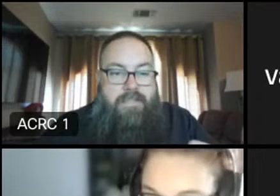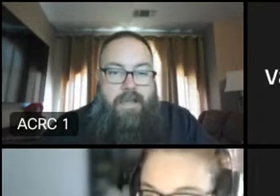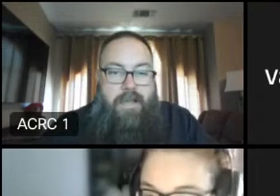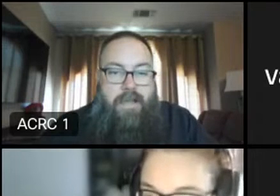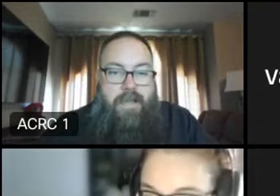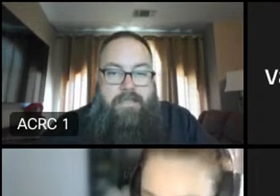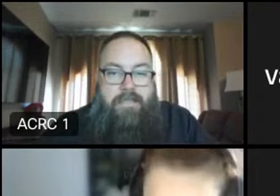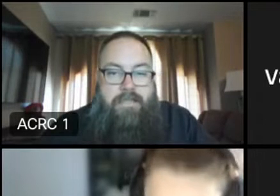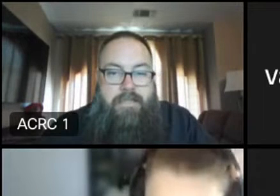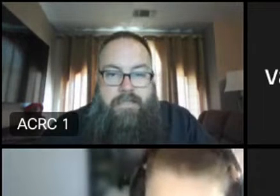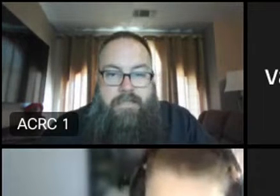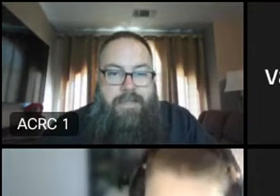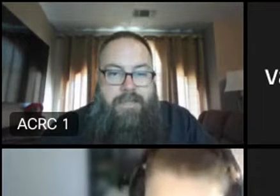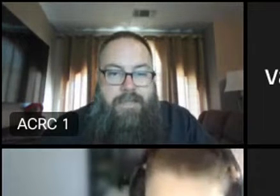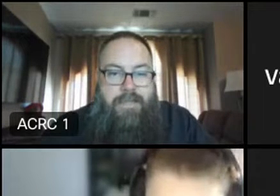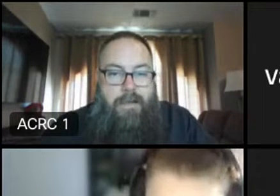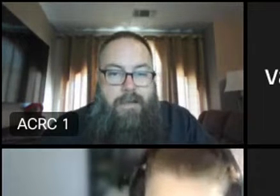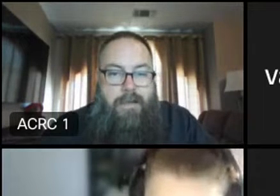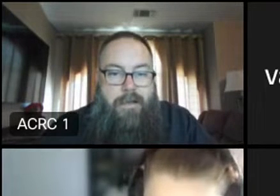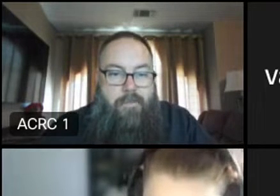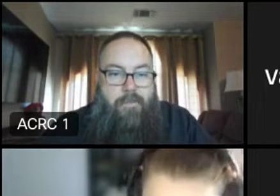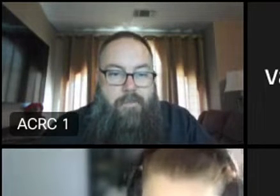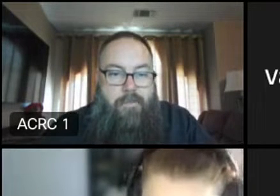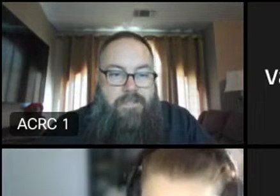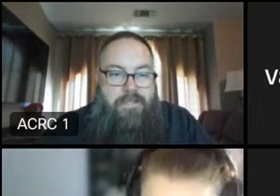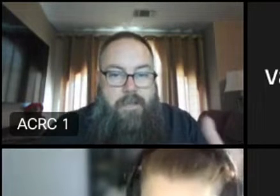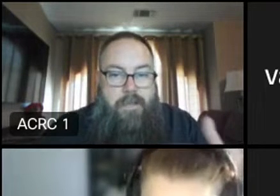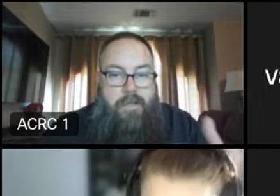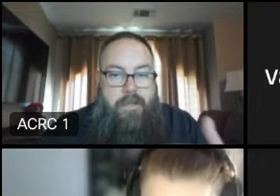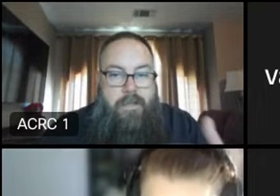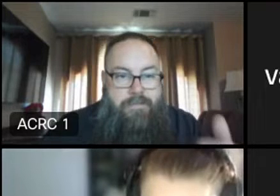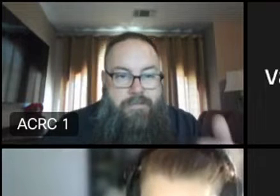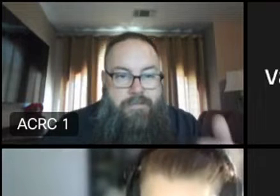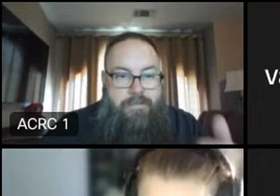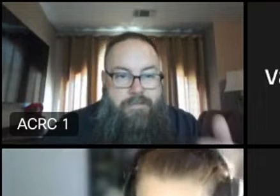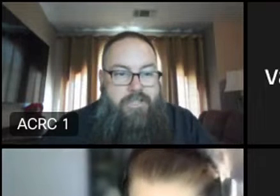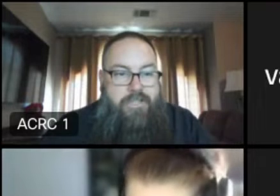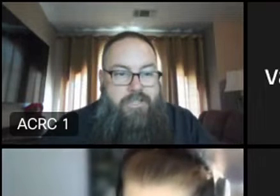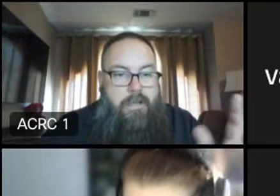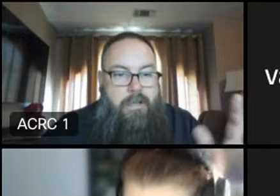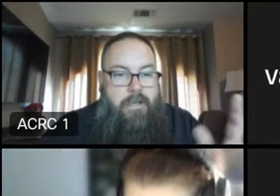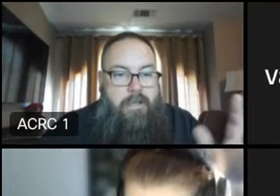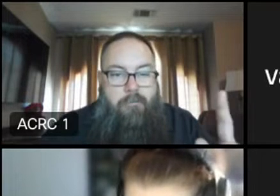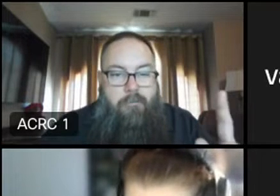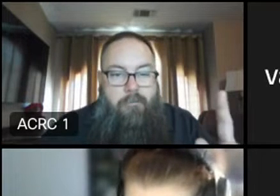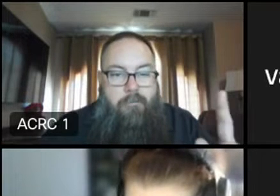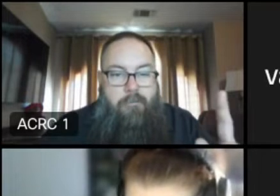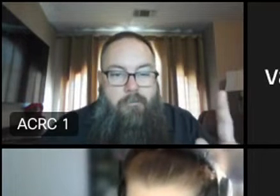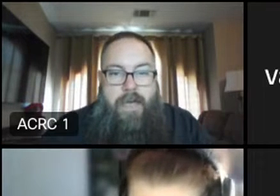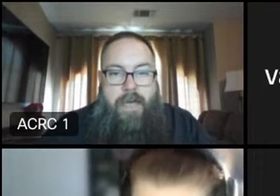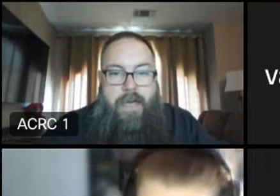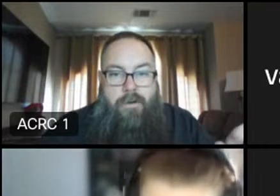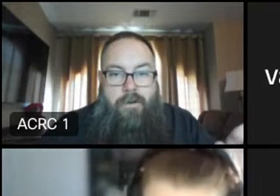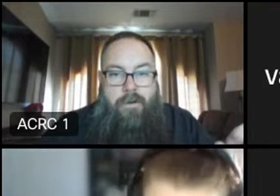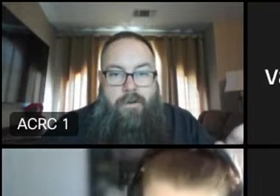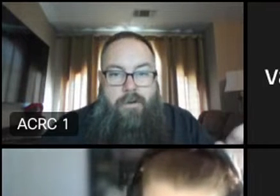bring CCL kind of into this discussion as well, so that we can talk about some of these specific issues. So with that,